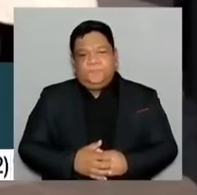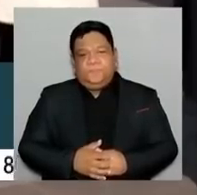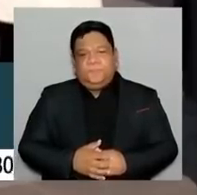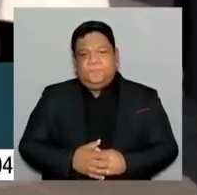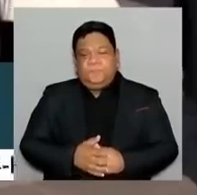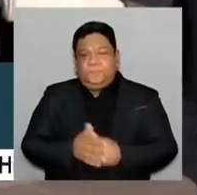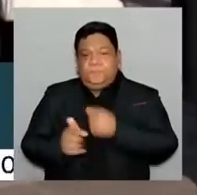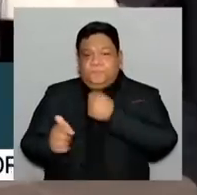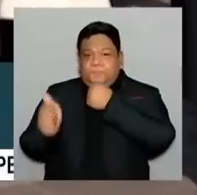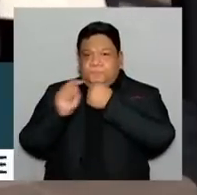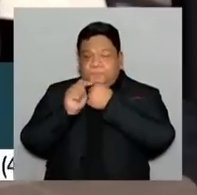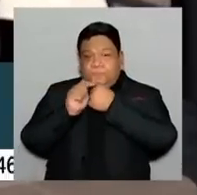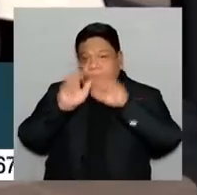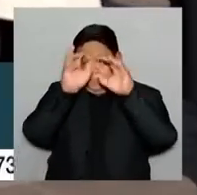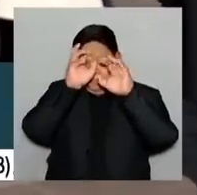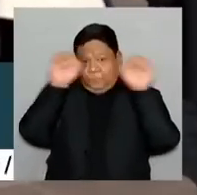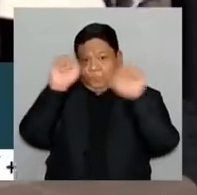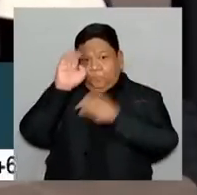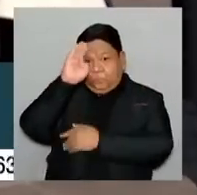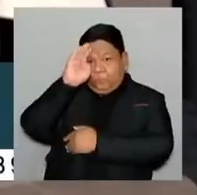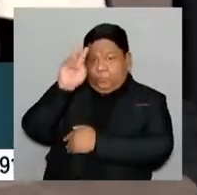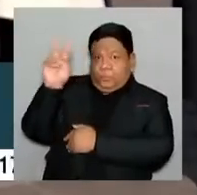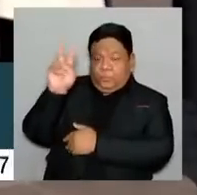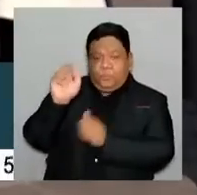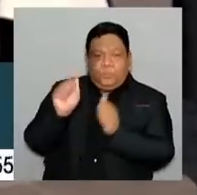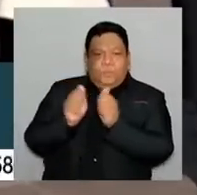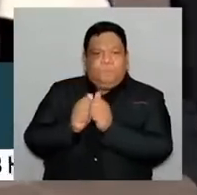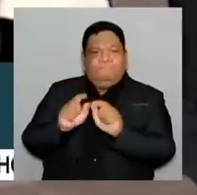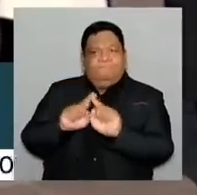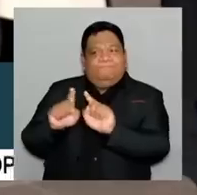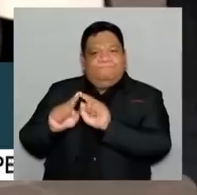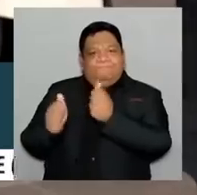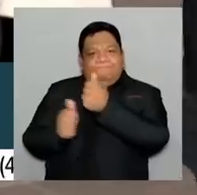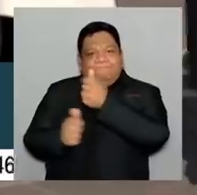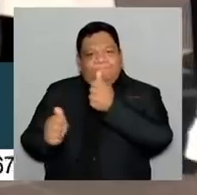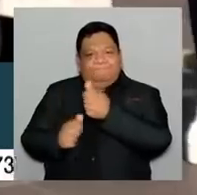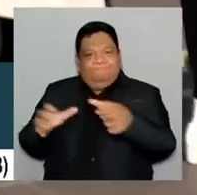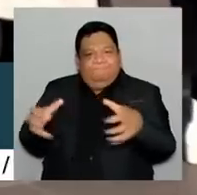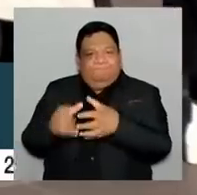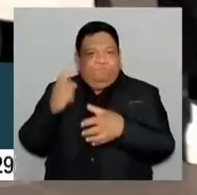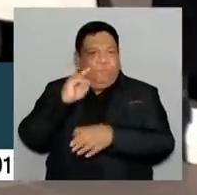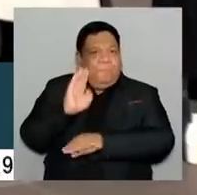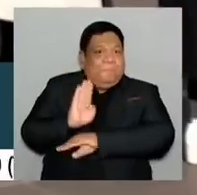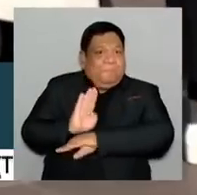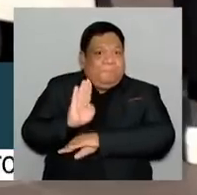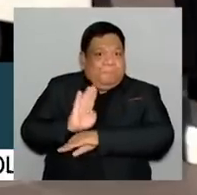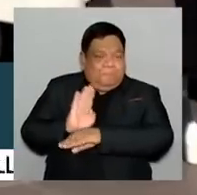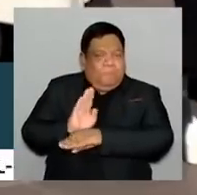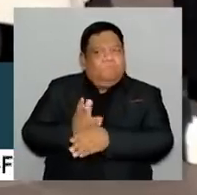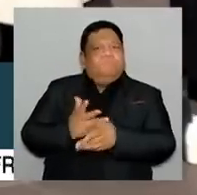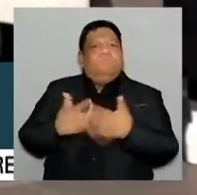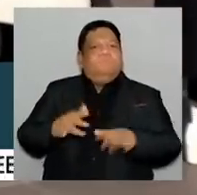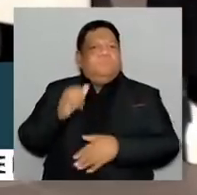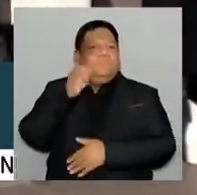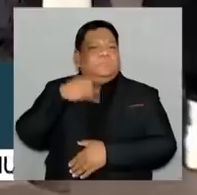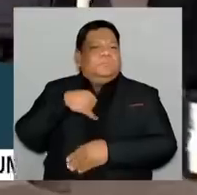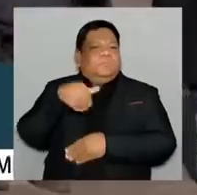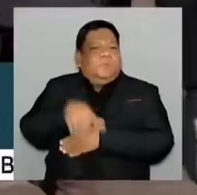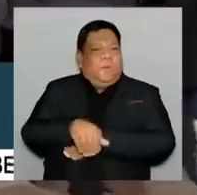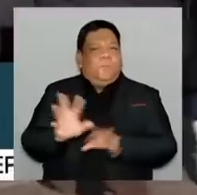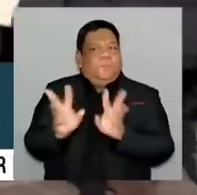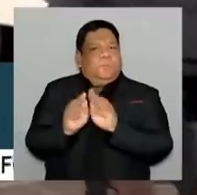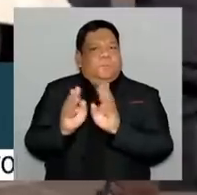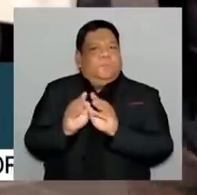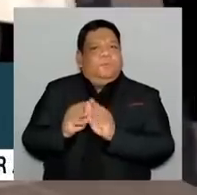Carmina, President Ferdinand Marcos Jr. and some members of his business delegation engaged in a dinner meeting last night upon his arrival here in